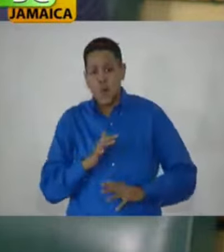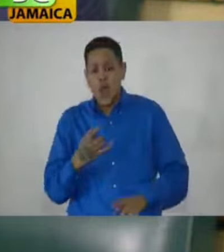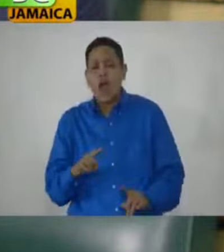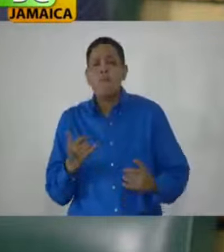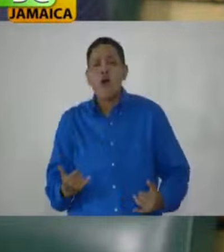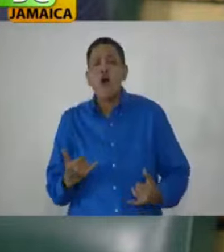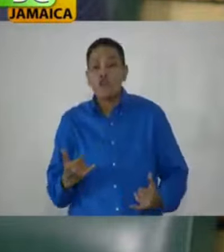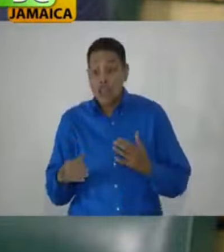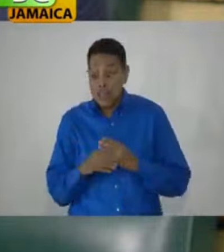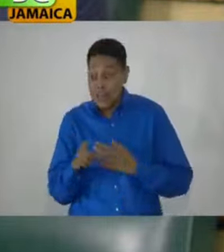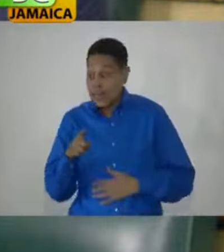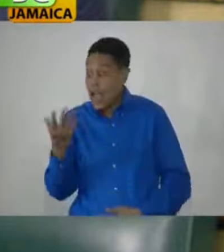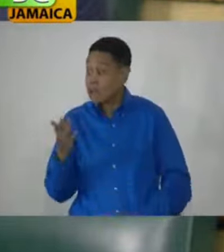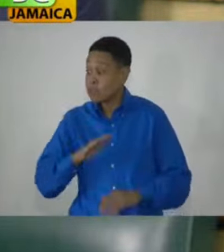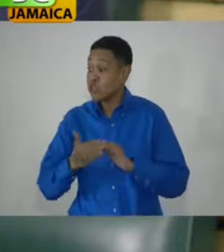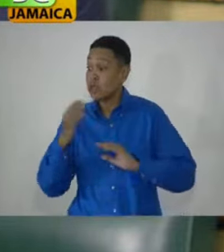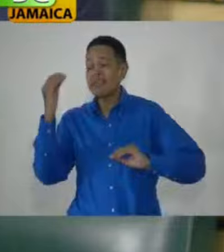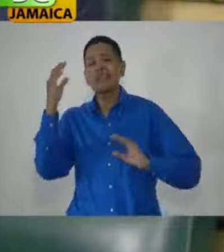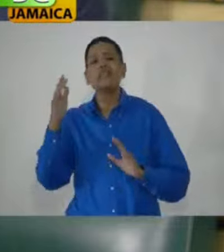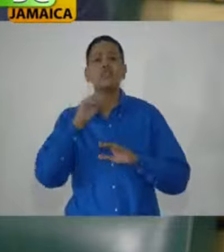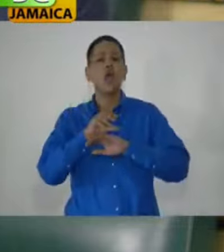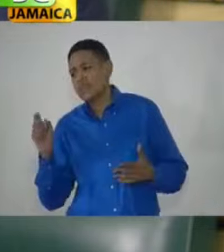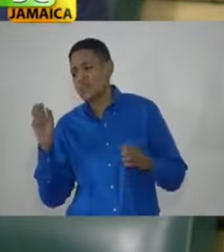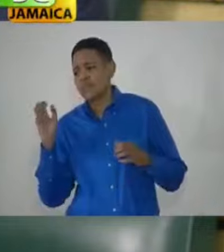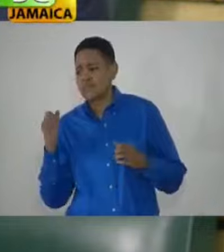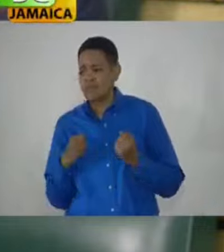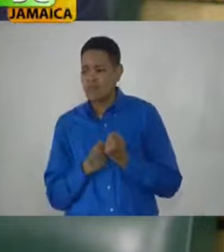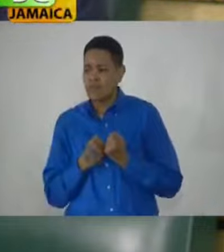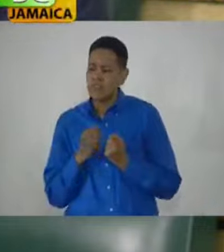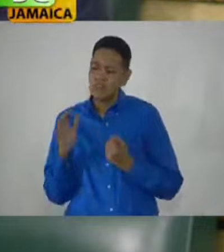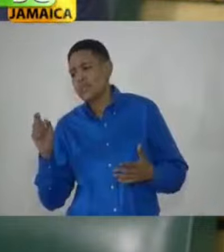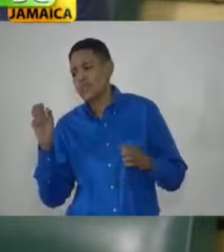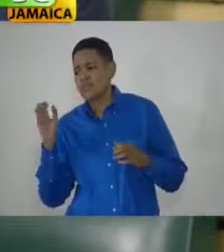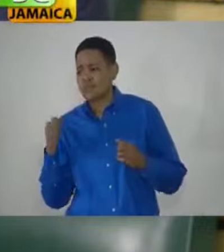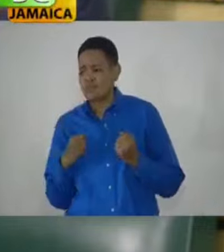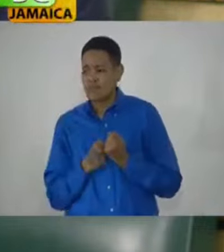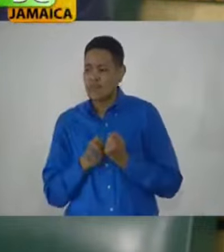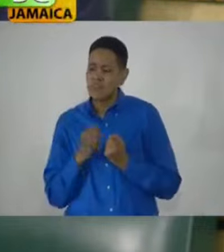Currently, the Jamaica Teaching Council provides